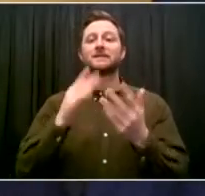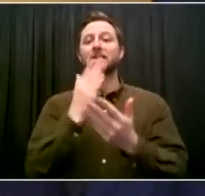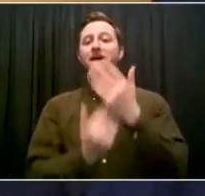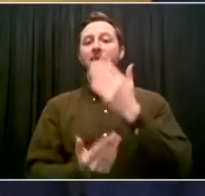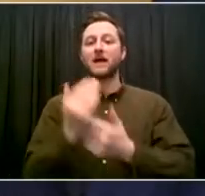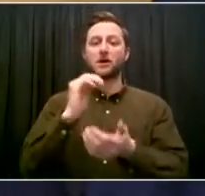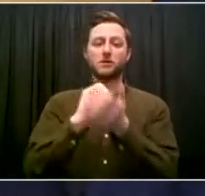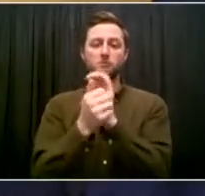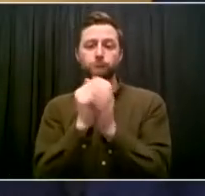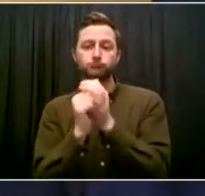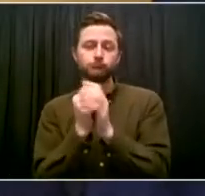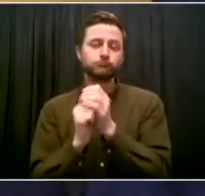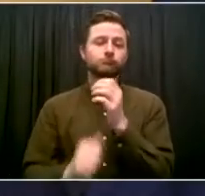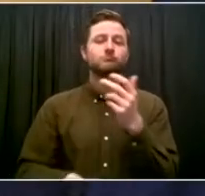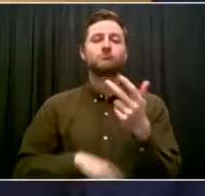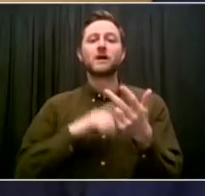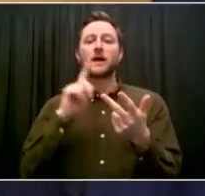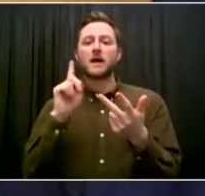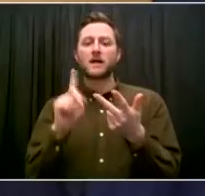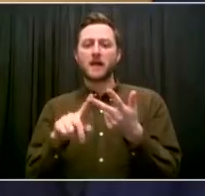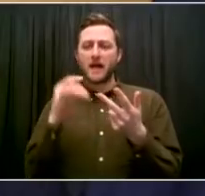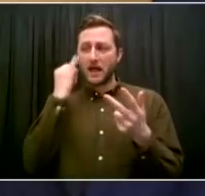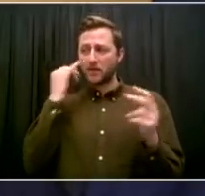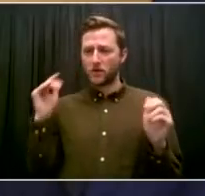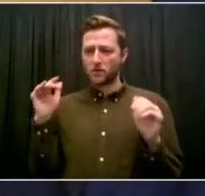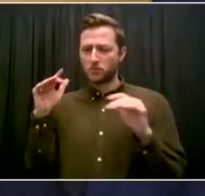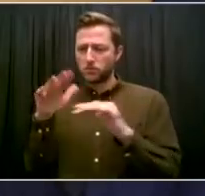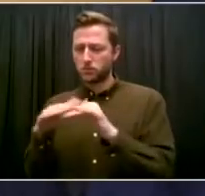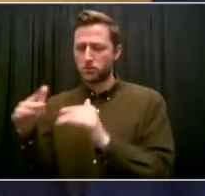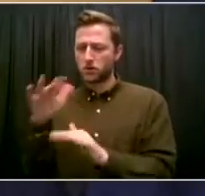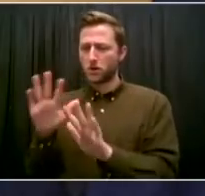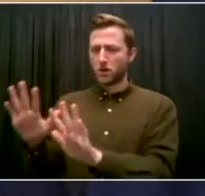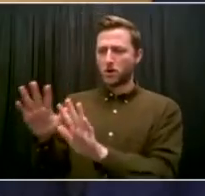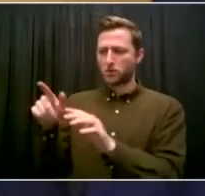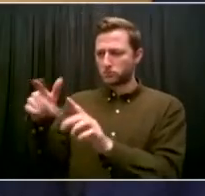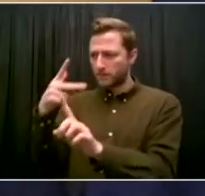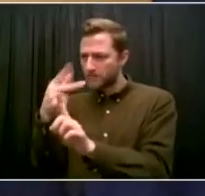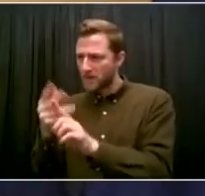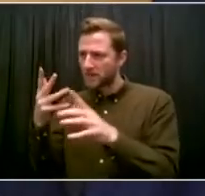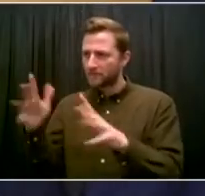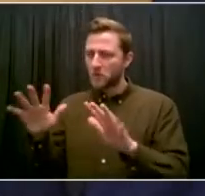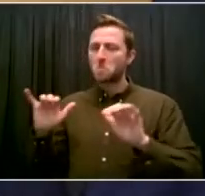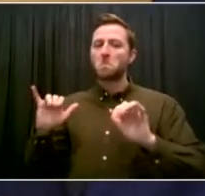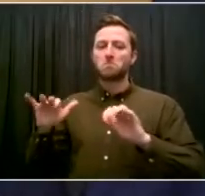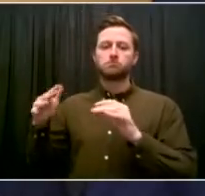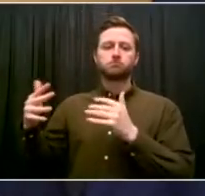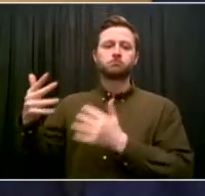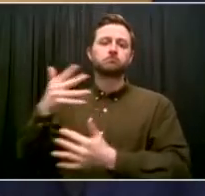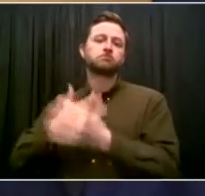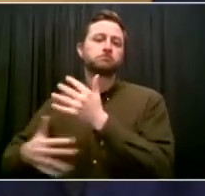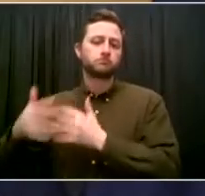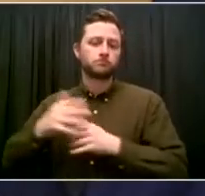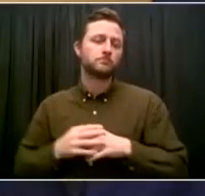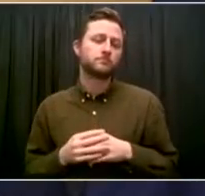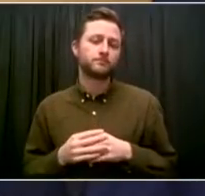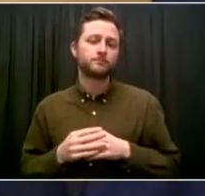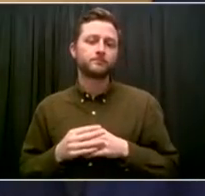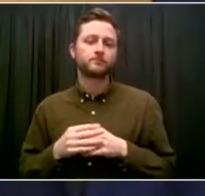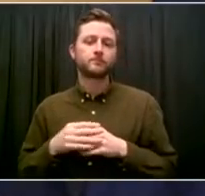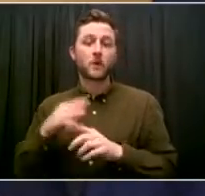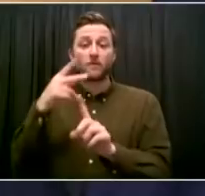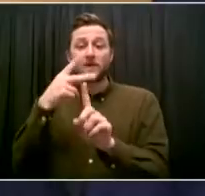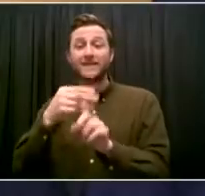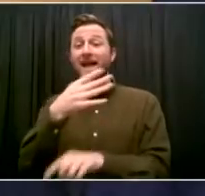who are there have went through the proper protocol of being vaccinated and in many cases boosters. And we're going to continue to